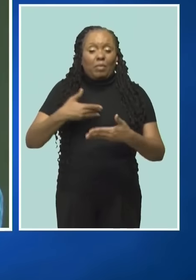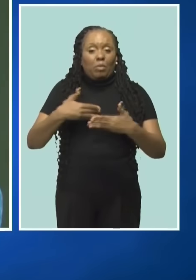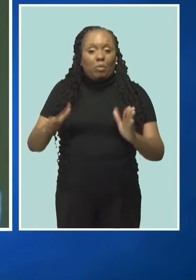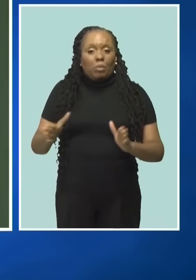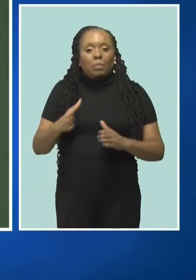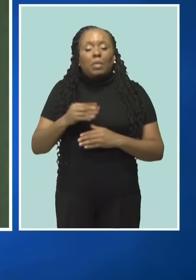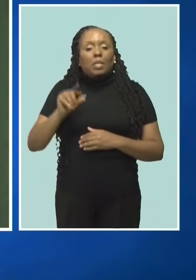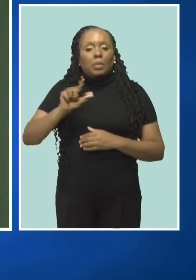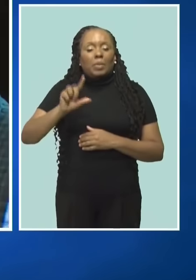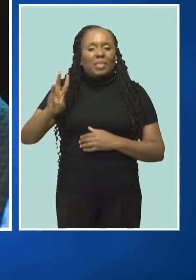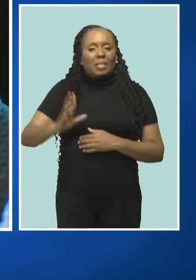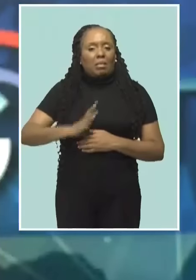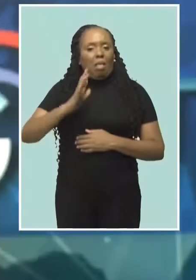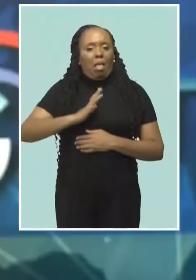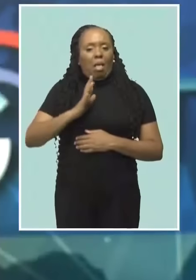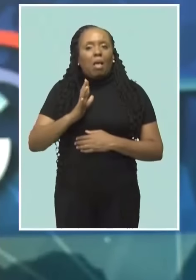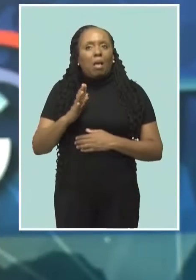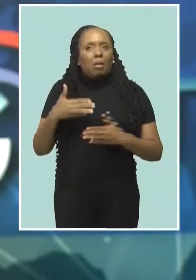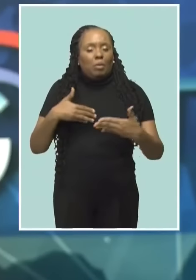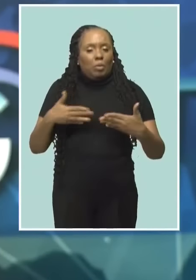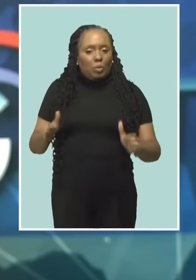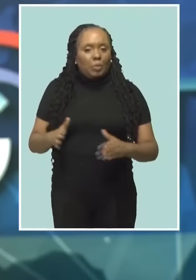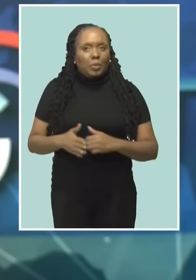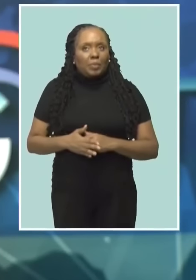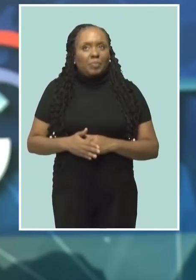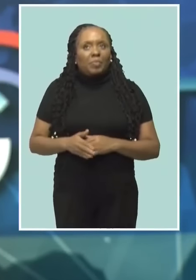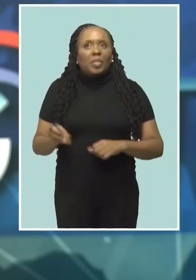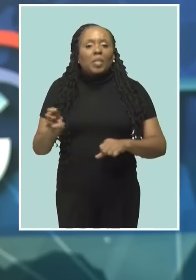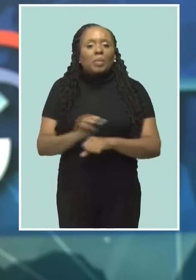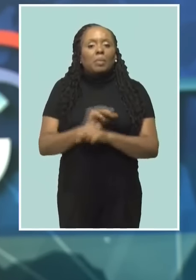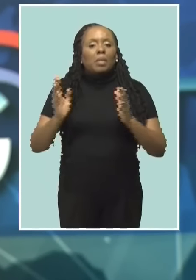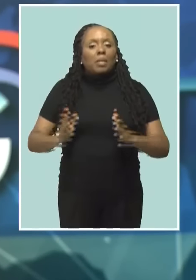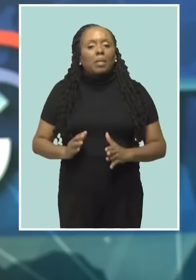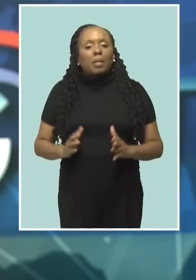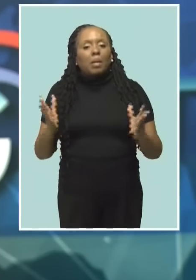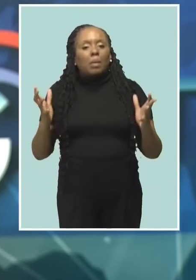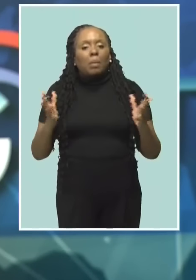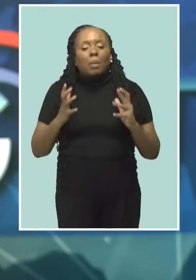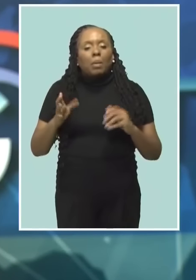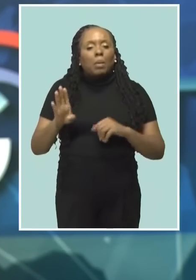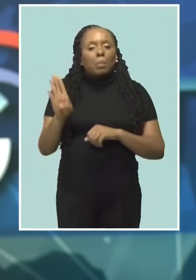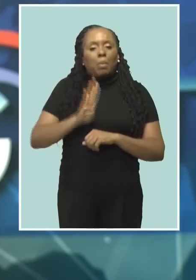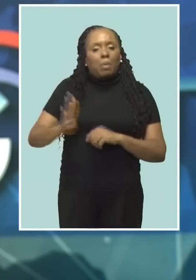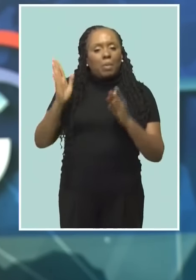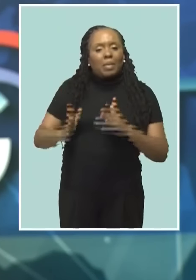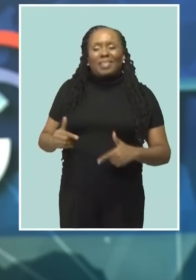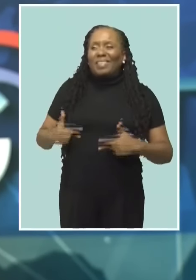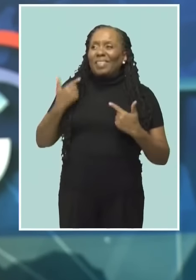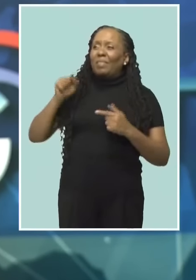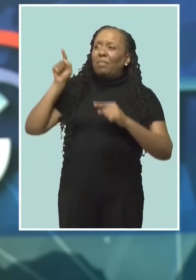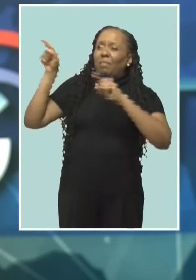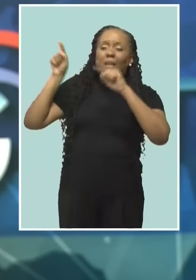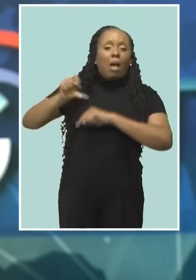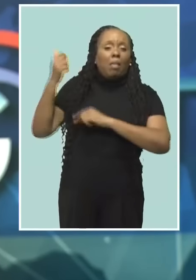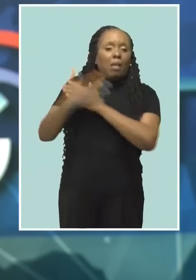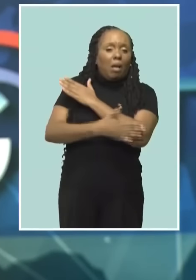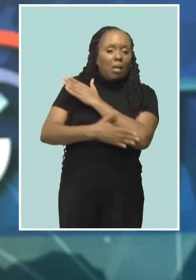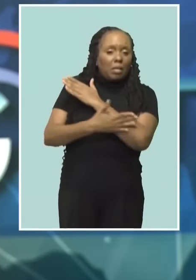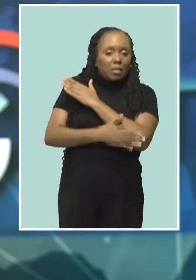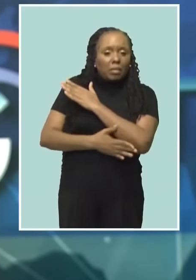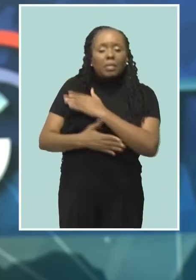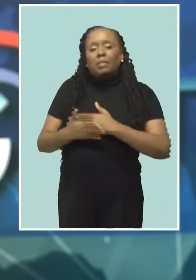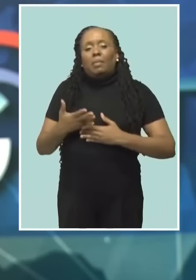luxury accommodations. Meanwhile, Minister Gooding-Edgell is inviting Barbadians from the diaspora, returning visitors and